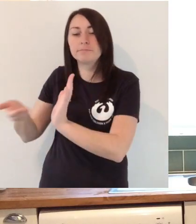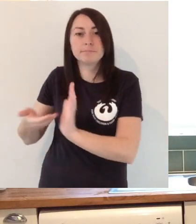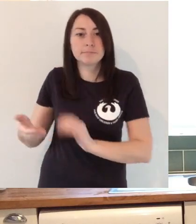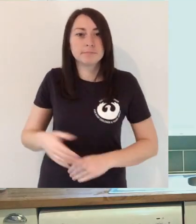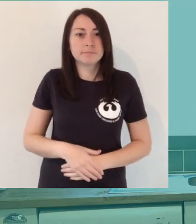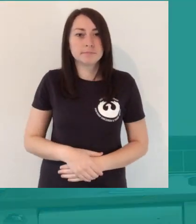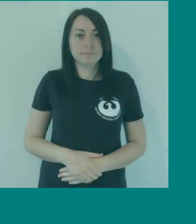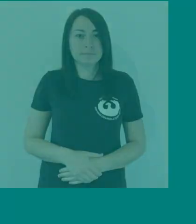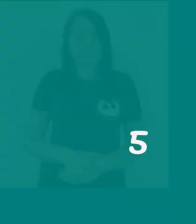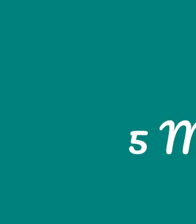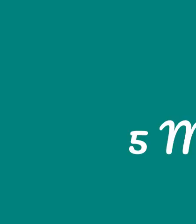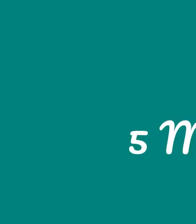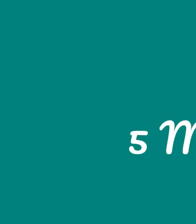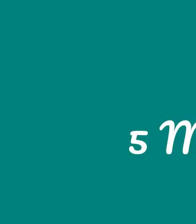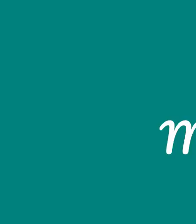tomatoes.